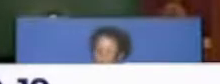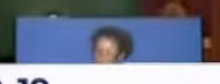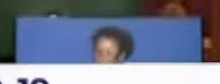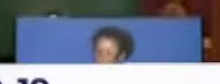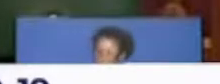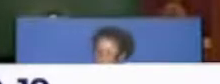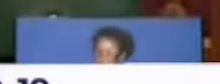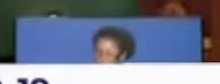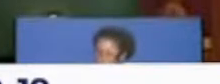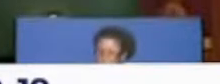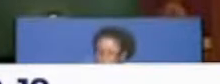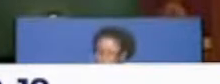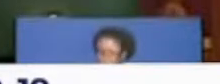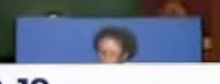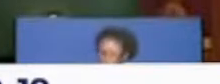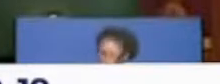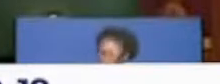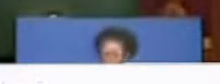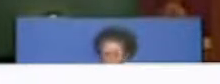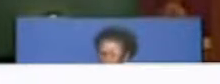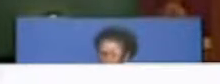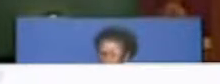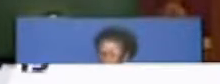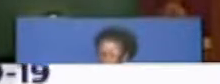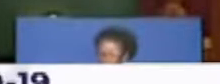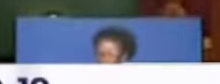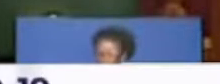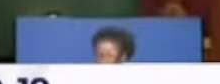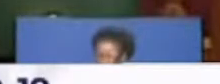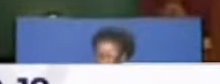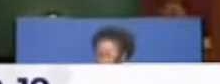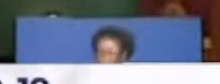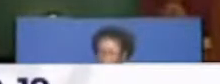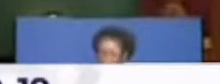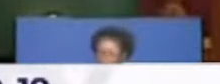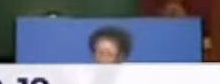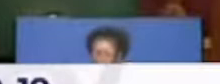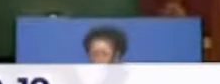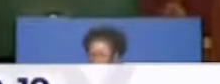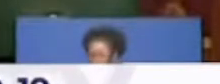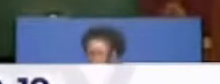whose loans had fallen overdue or was in arrears.